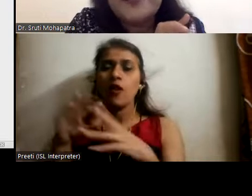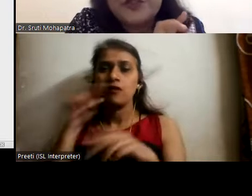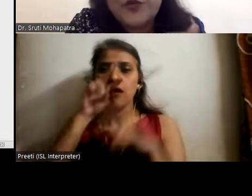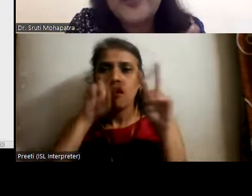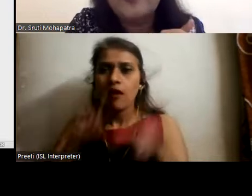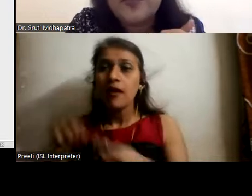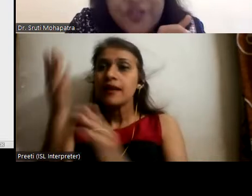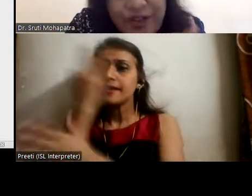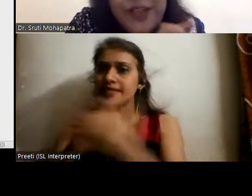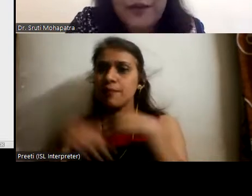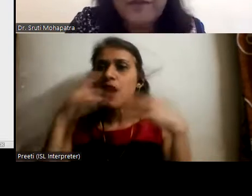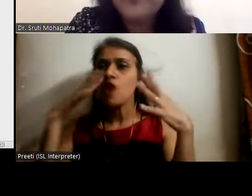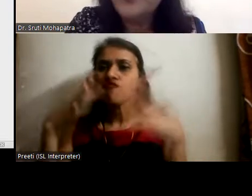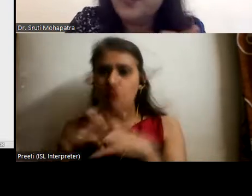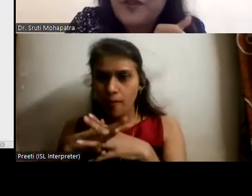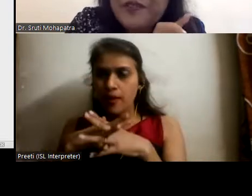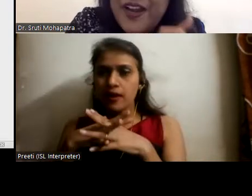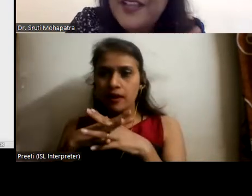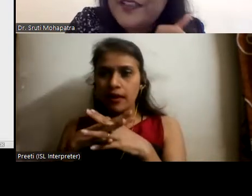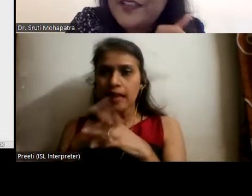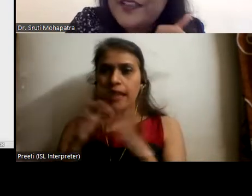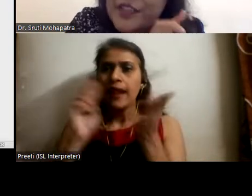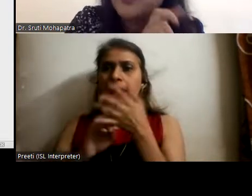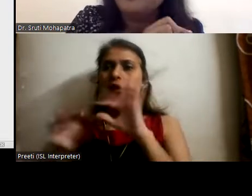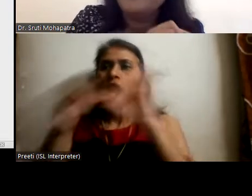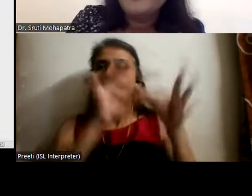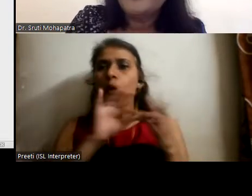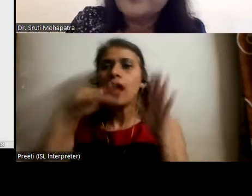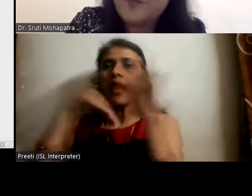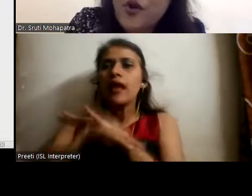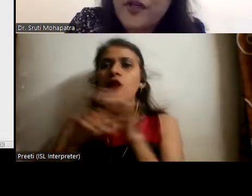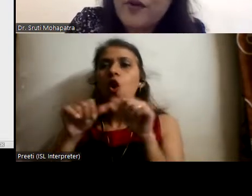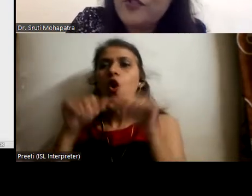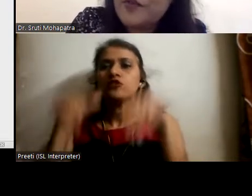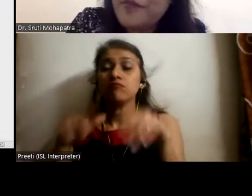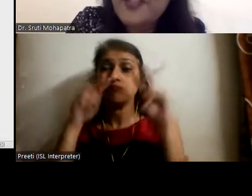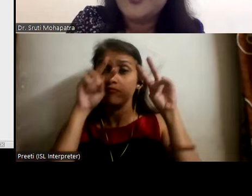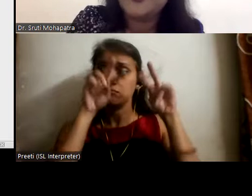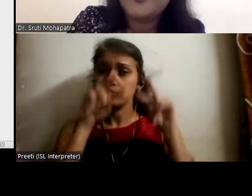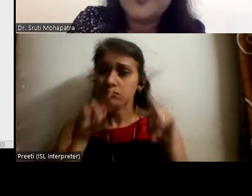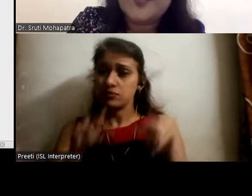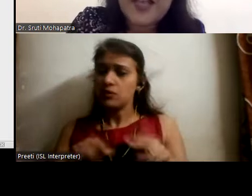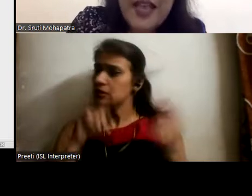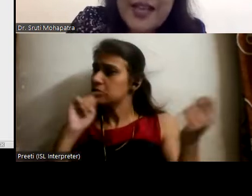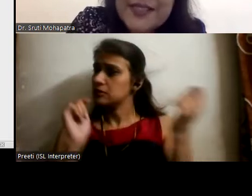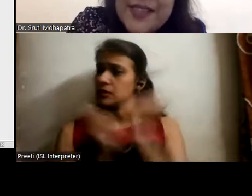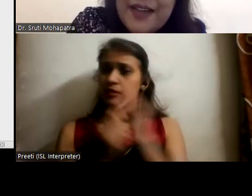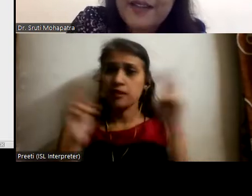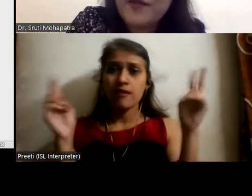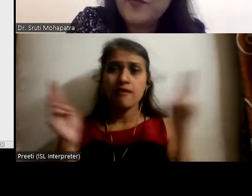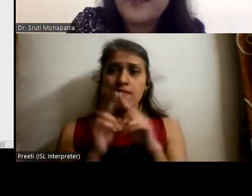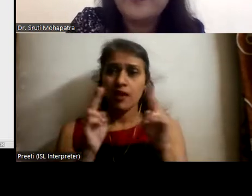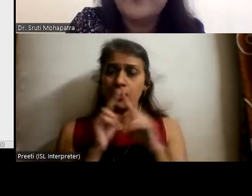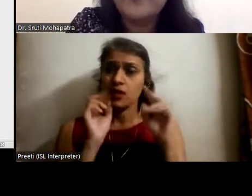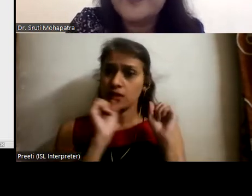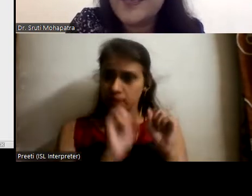Women's Network in Australia, you will find that this group has brought about some major changes, has sat there